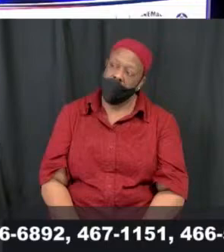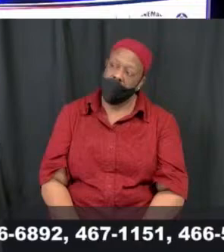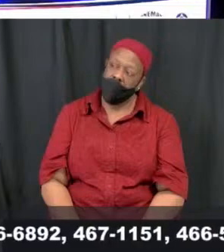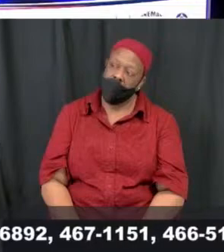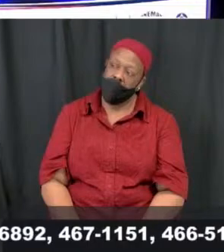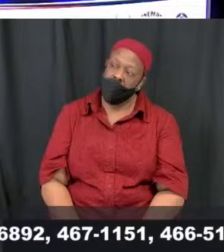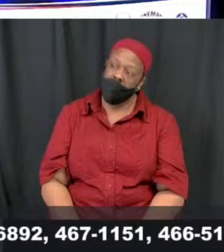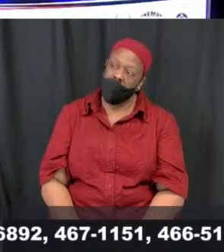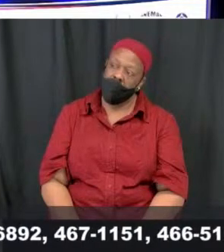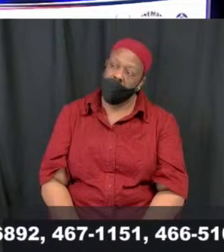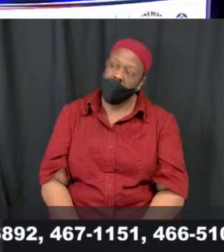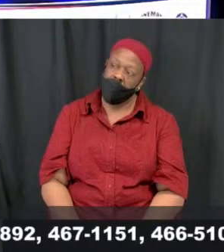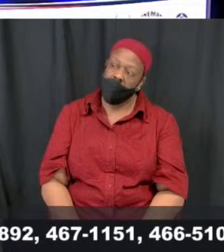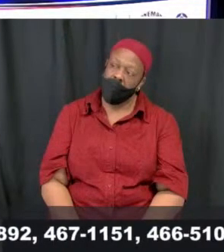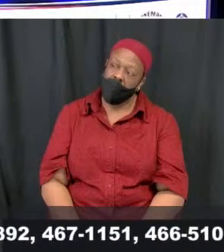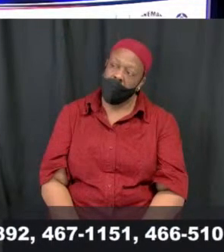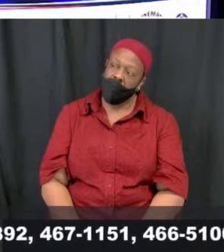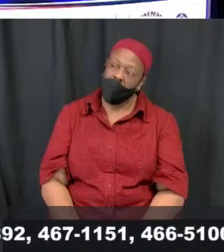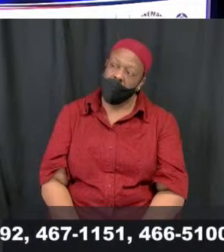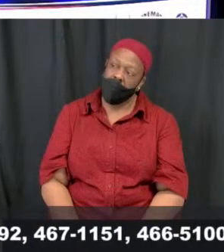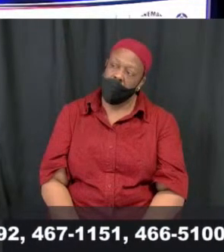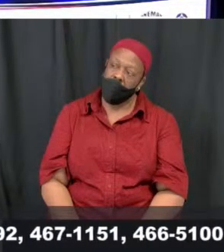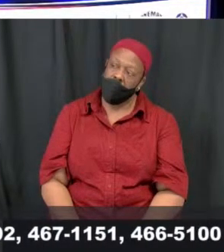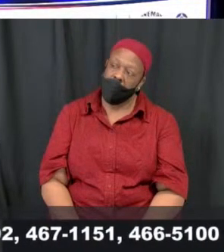COVID-19 about this cluster,